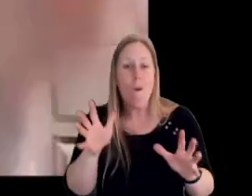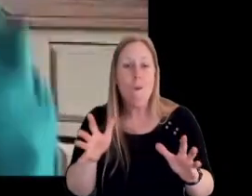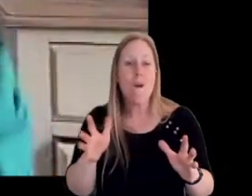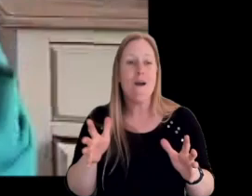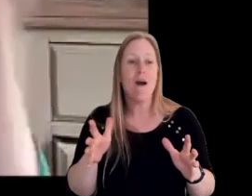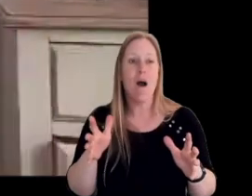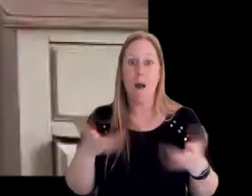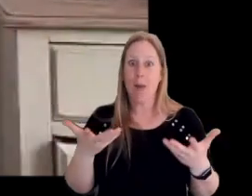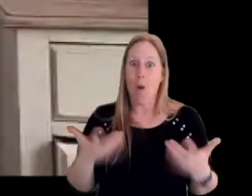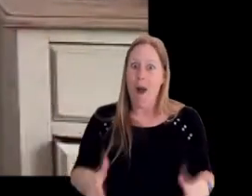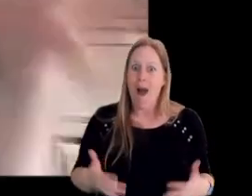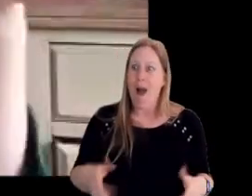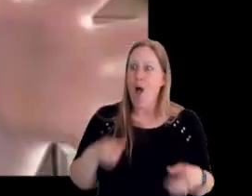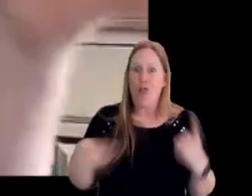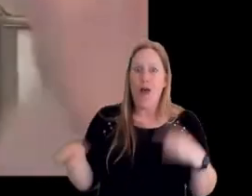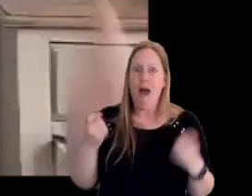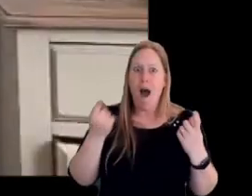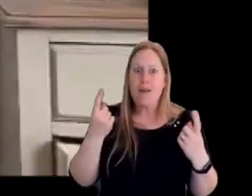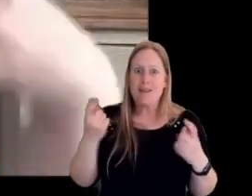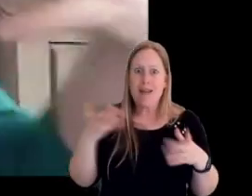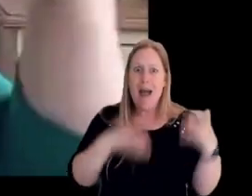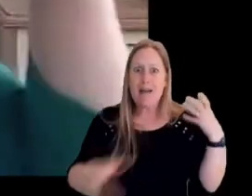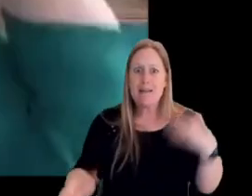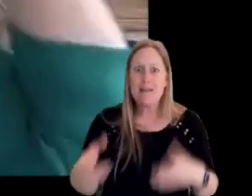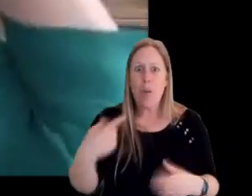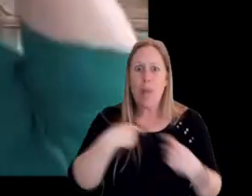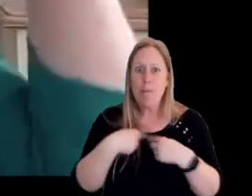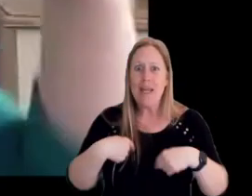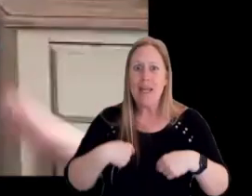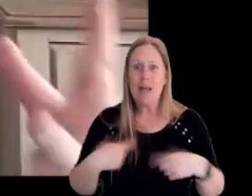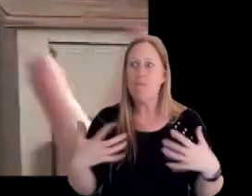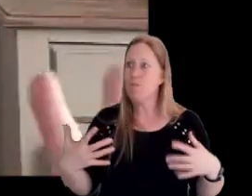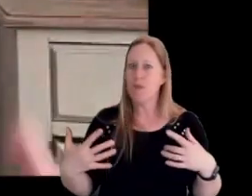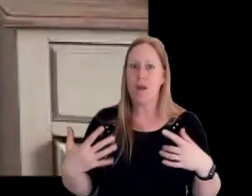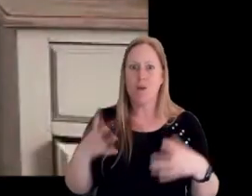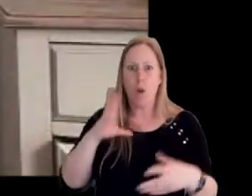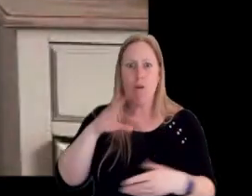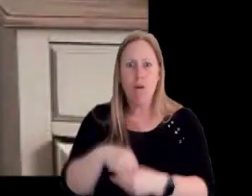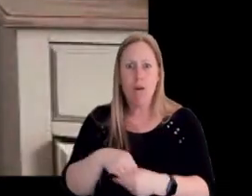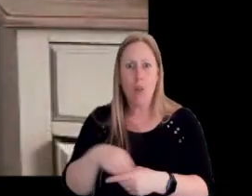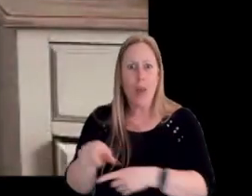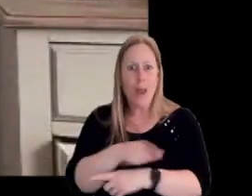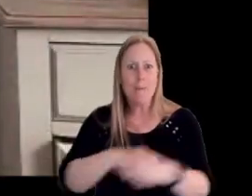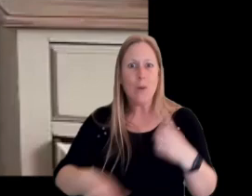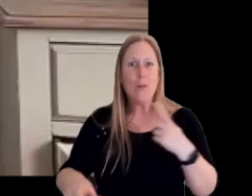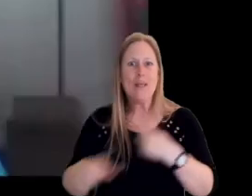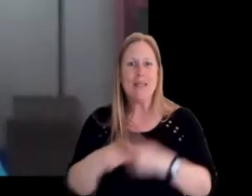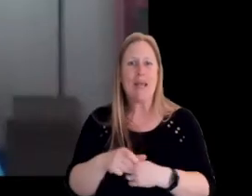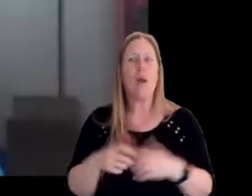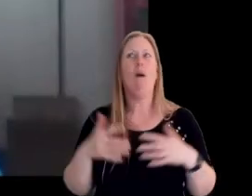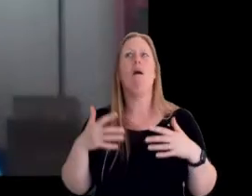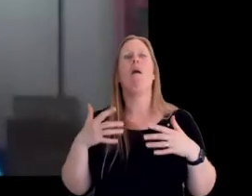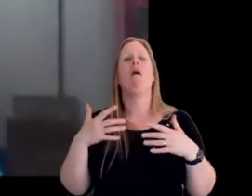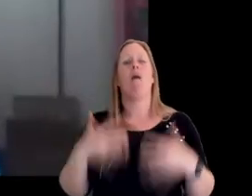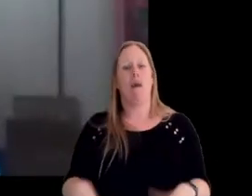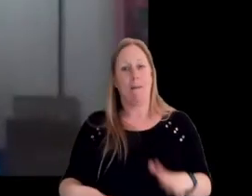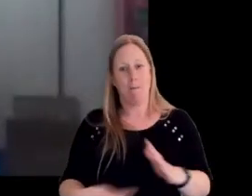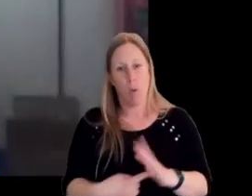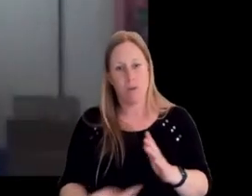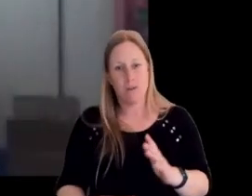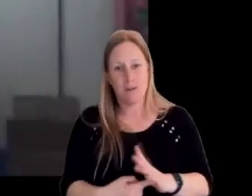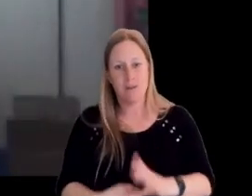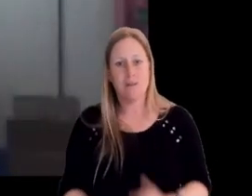talking about. Oh my God. I'm like, yes, that, oh my God, finding that community is